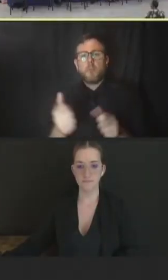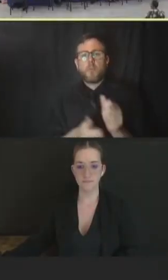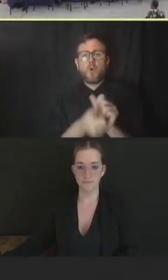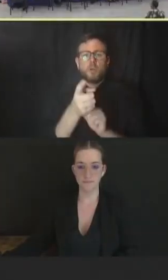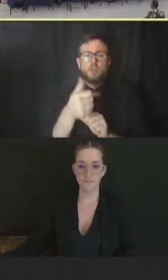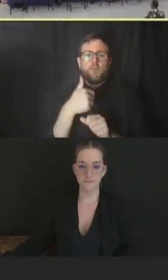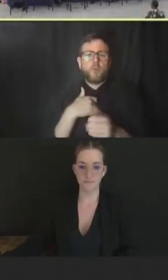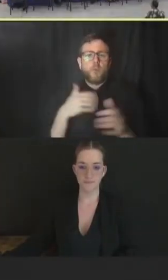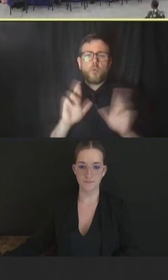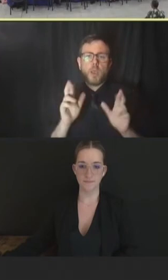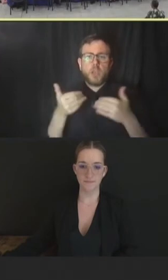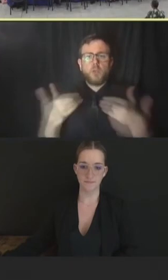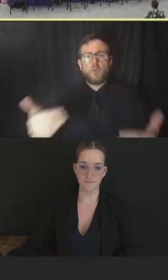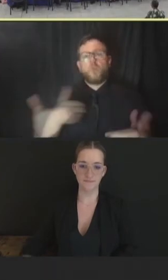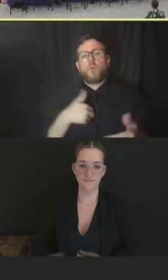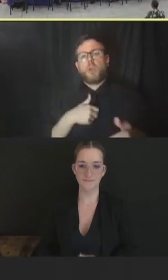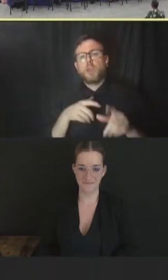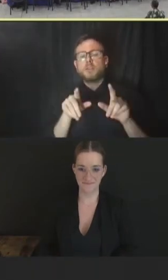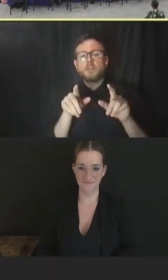ASTO.